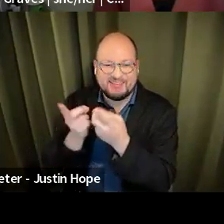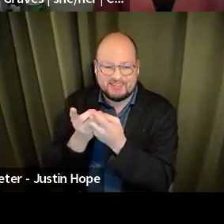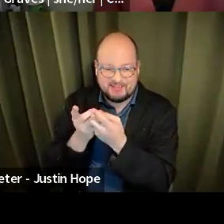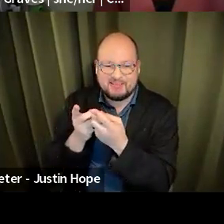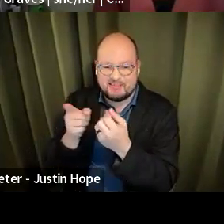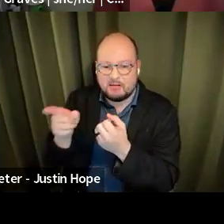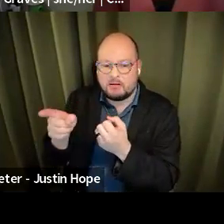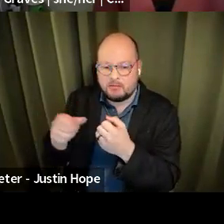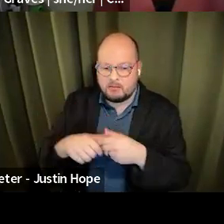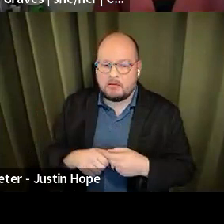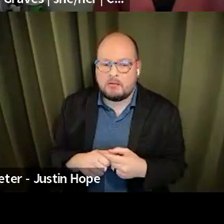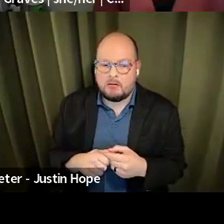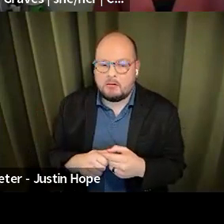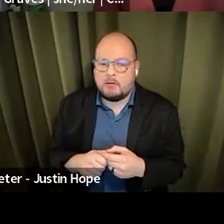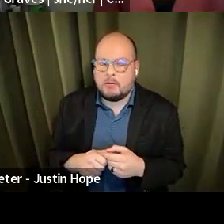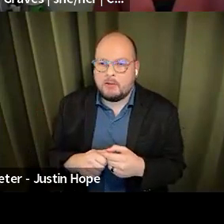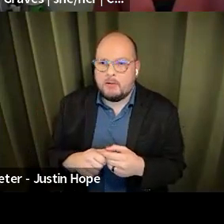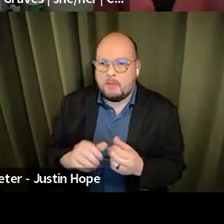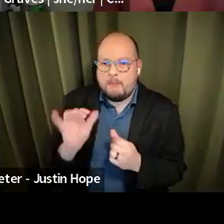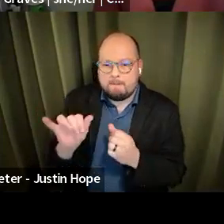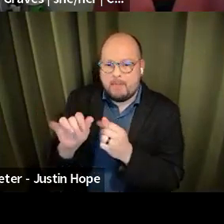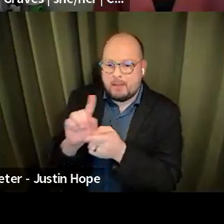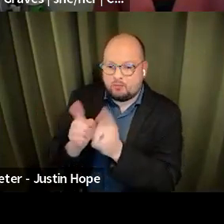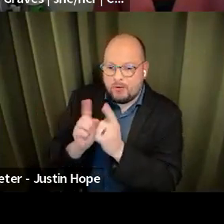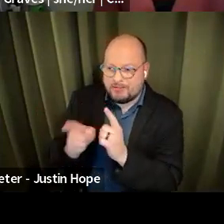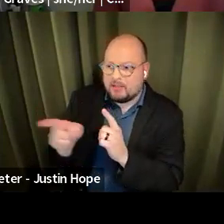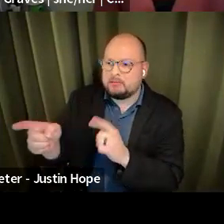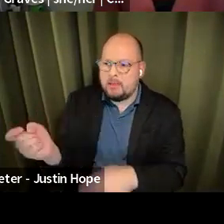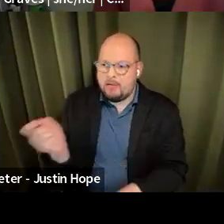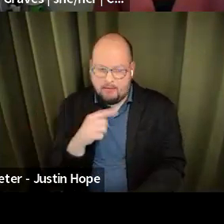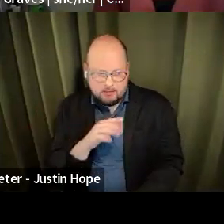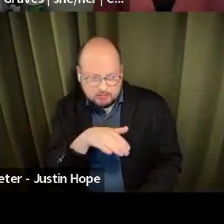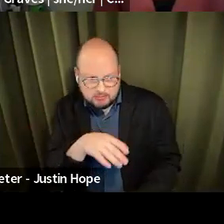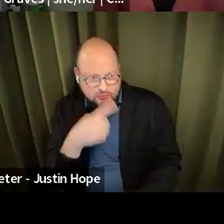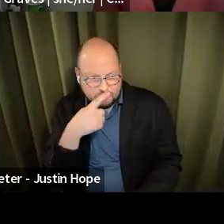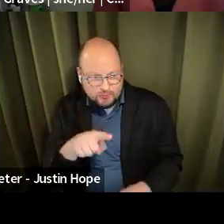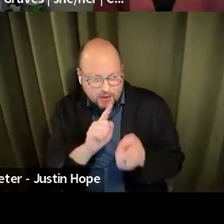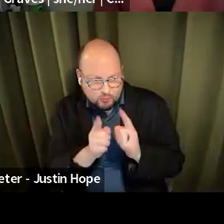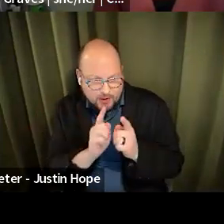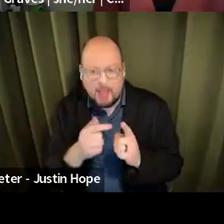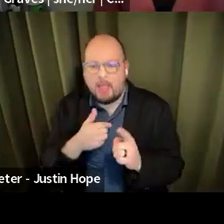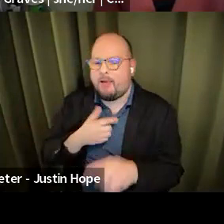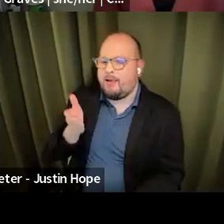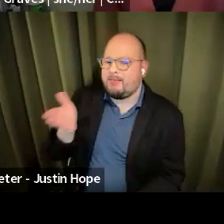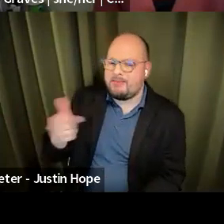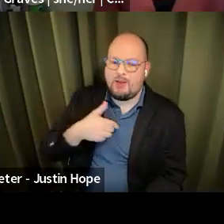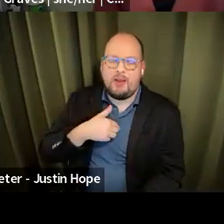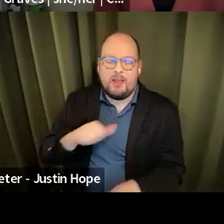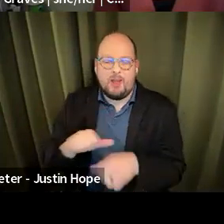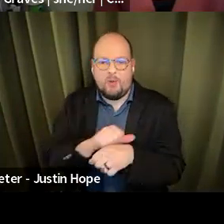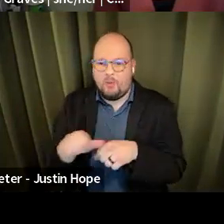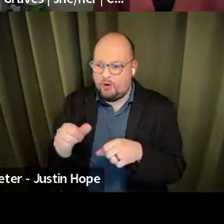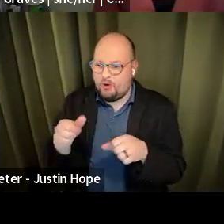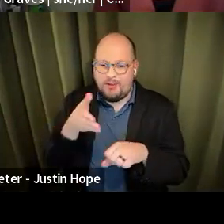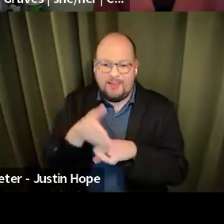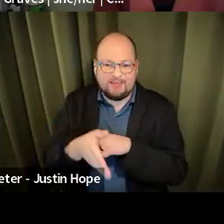I said at the beginning when we're doing the translations, they asked me for translations, and I was there, even though I was working after hours and stuff like that.